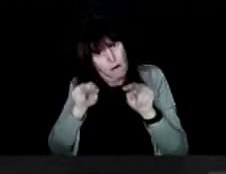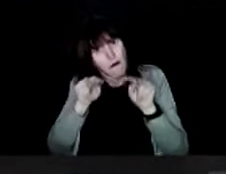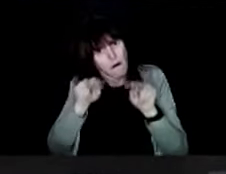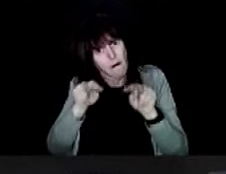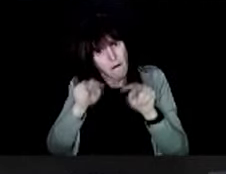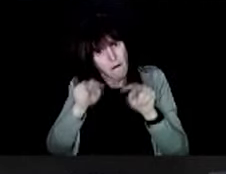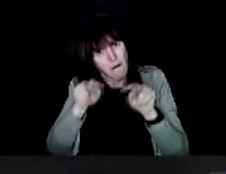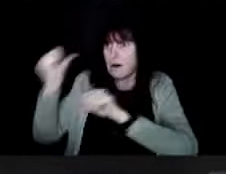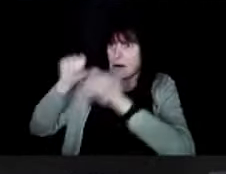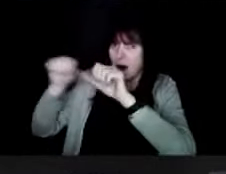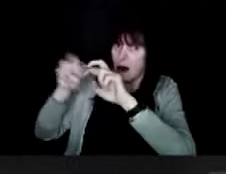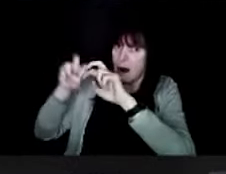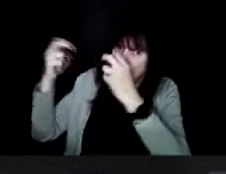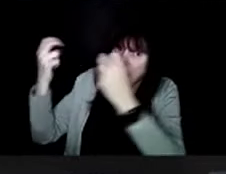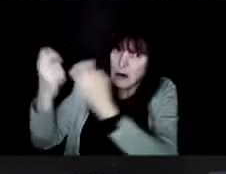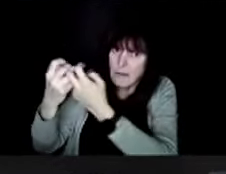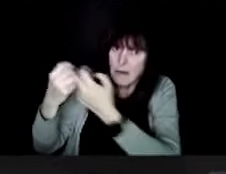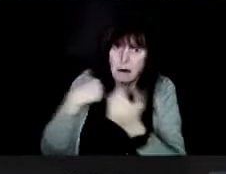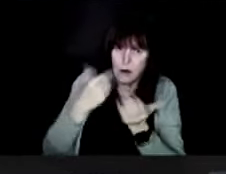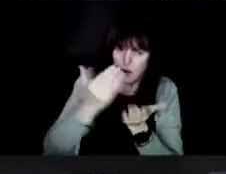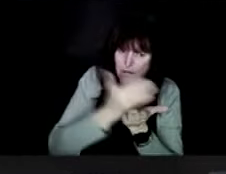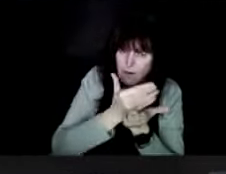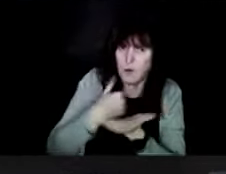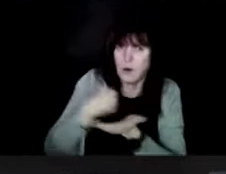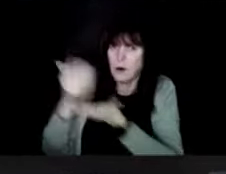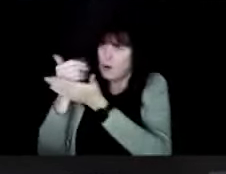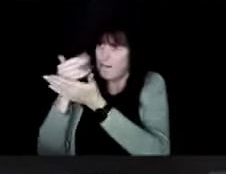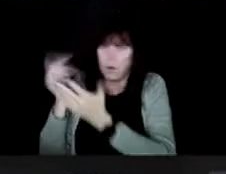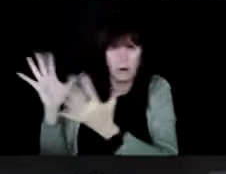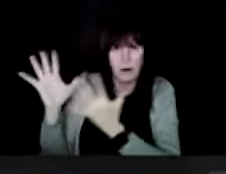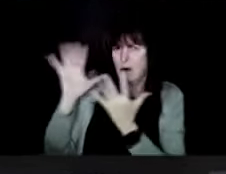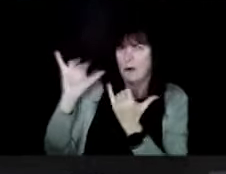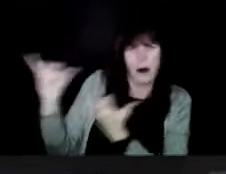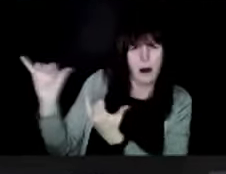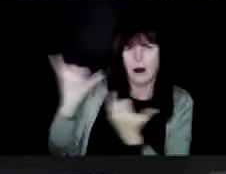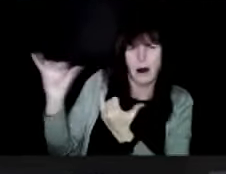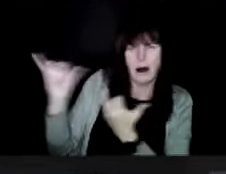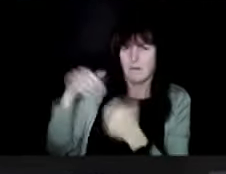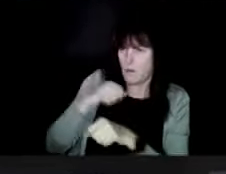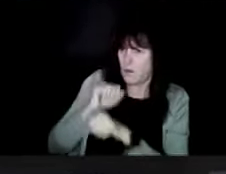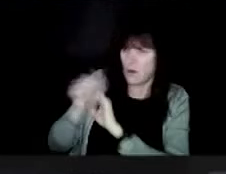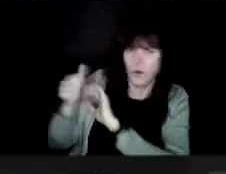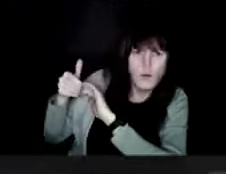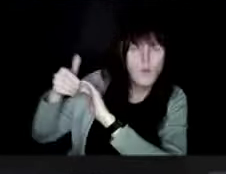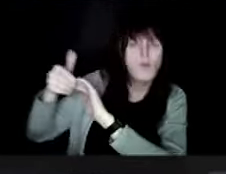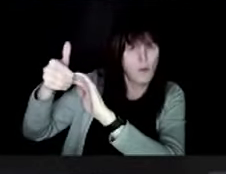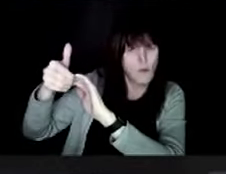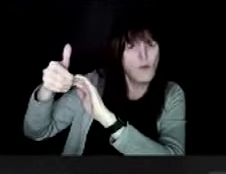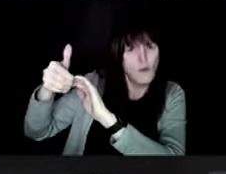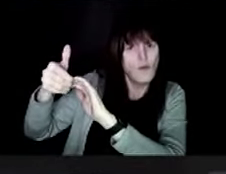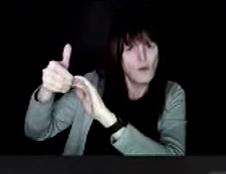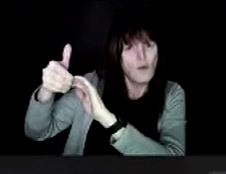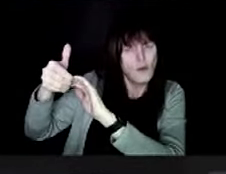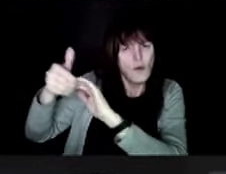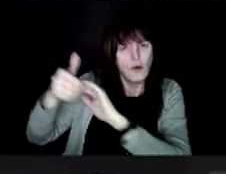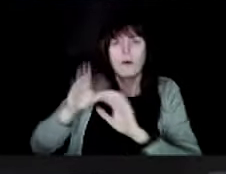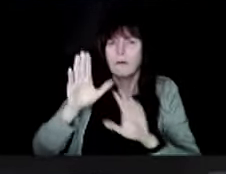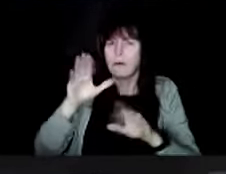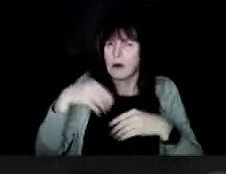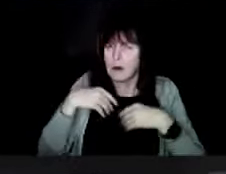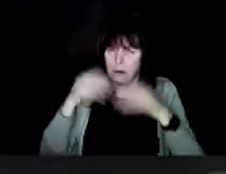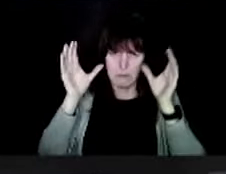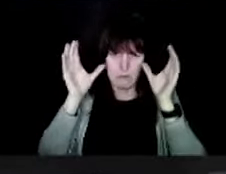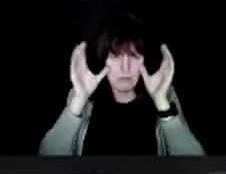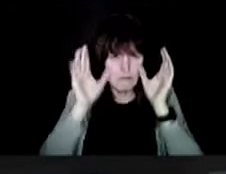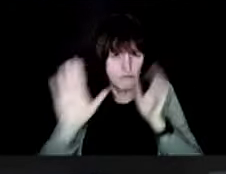them to be able to inform public health measures. But I hear the sentiment. No one likes having to impose public health measures. I hope all